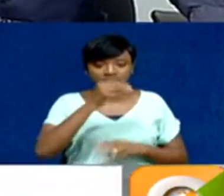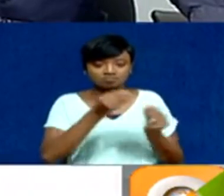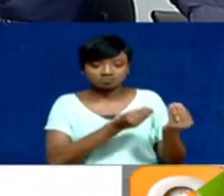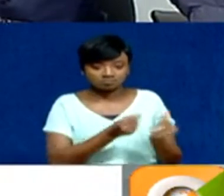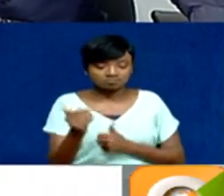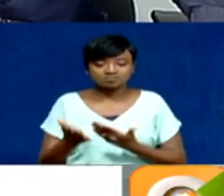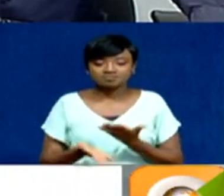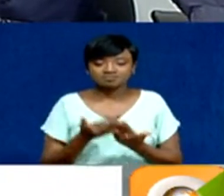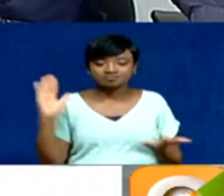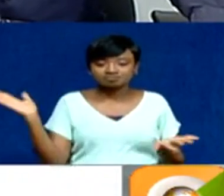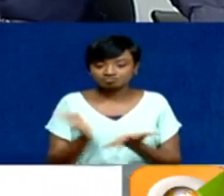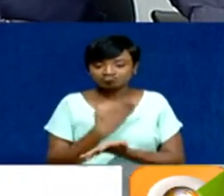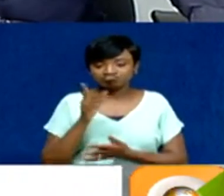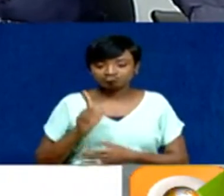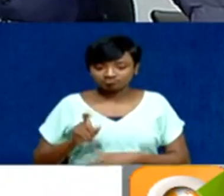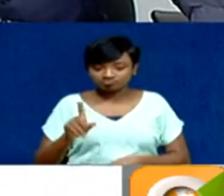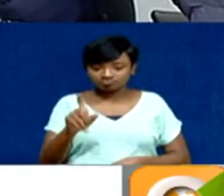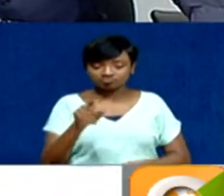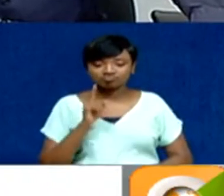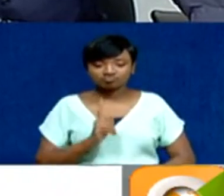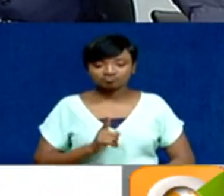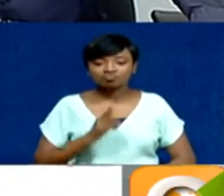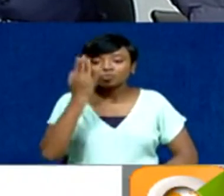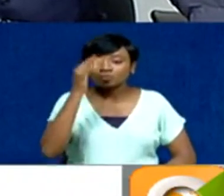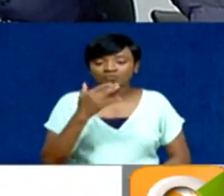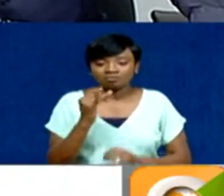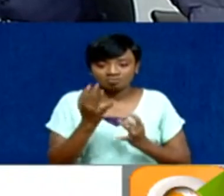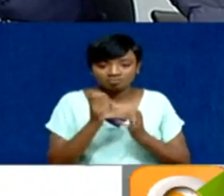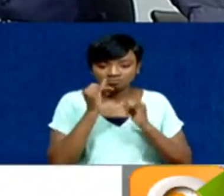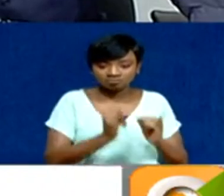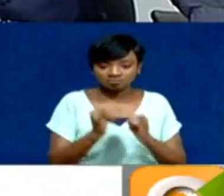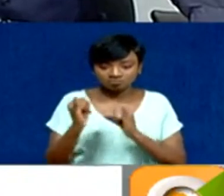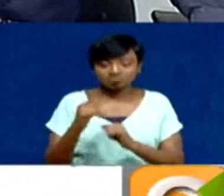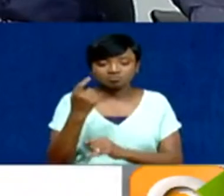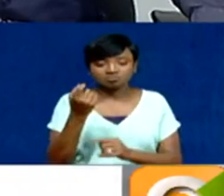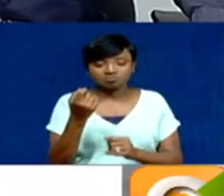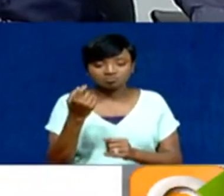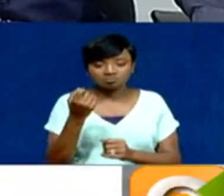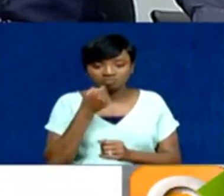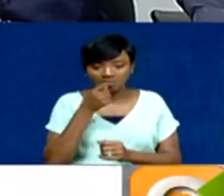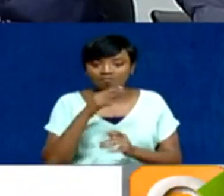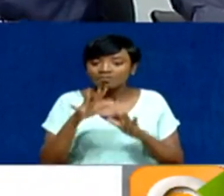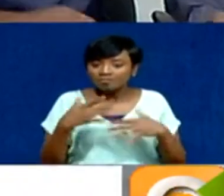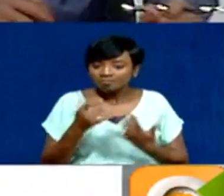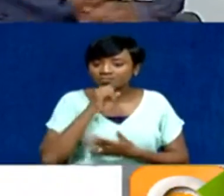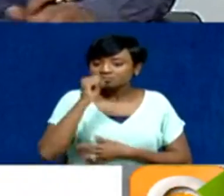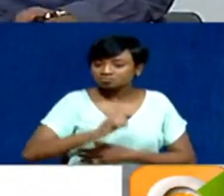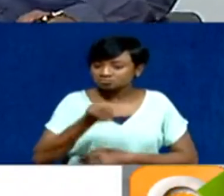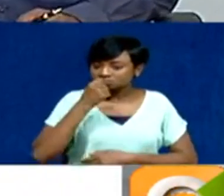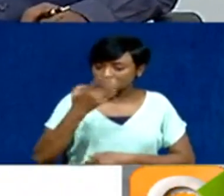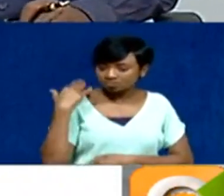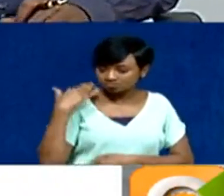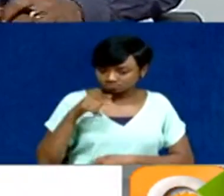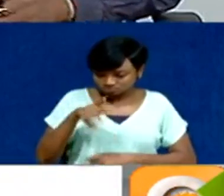drug resistance by looking for newer, more advanced drugs or repurposing old ones. And as Emily